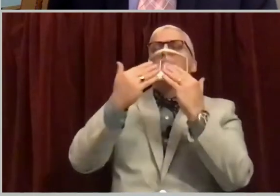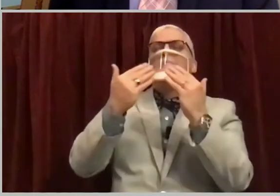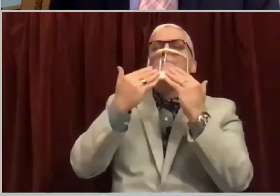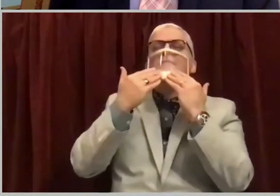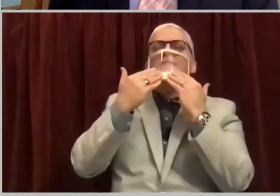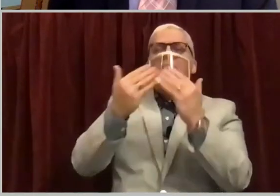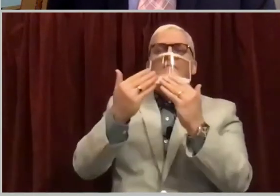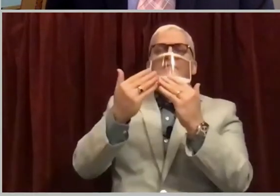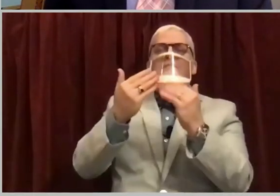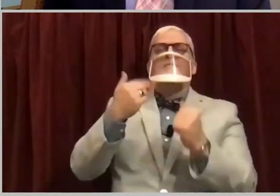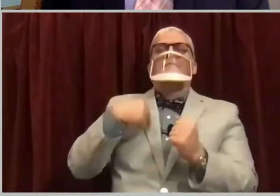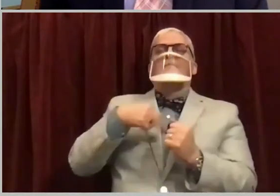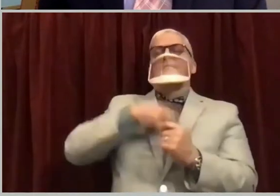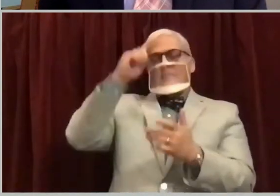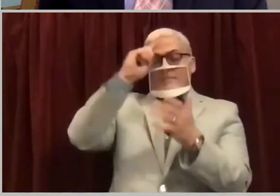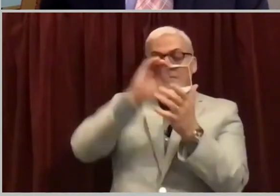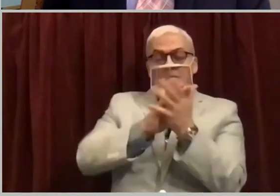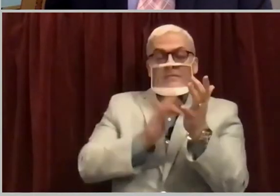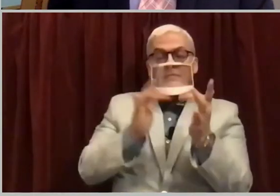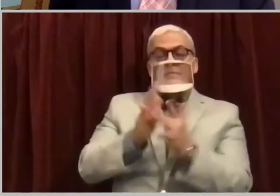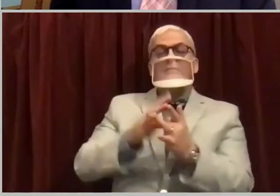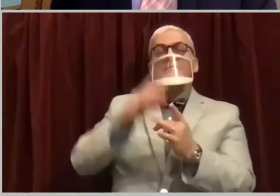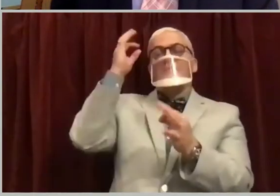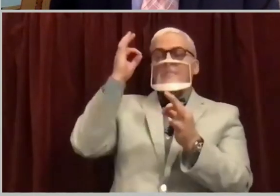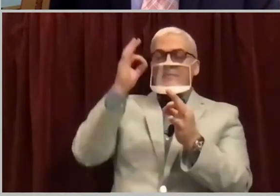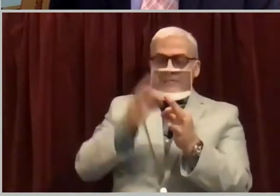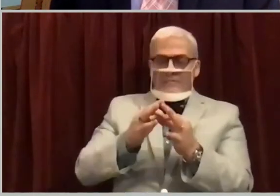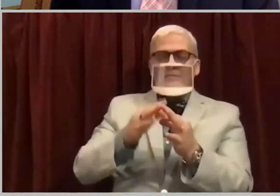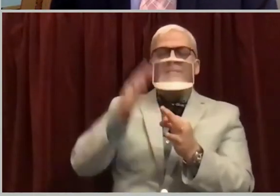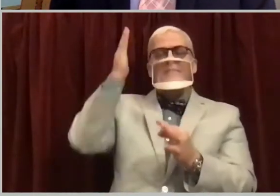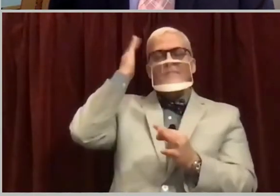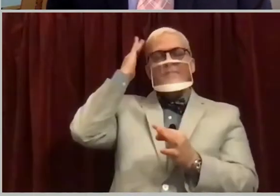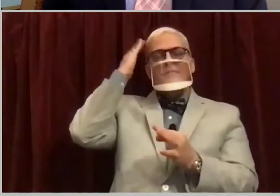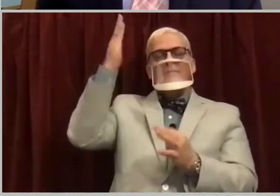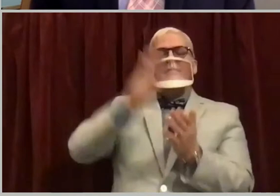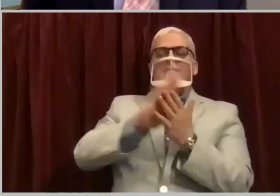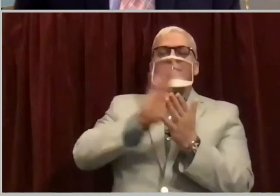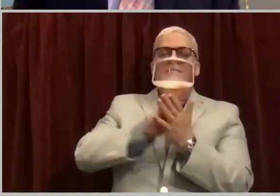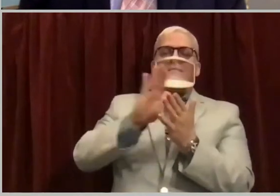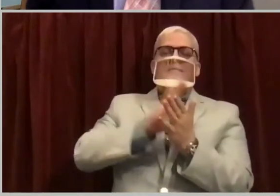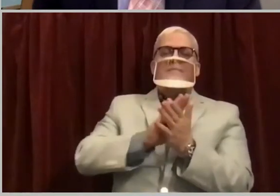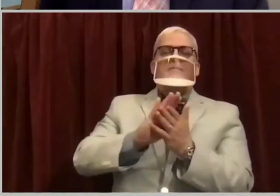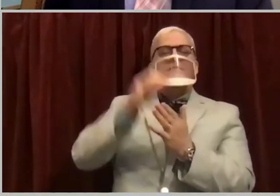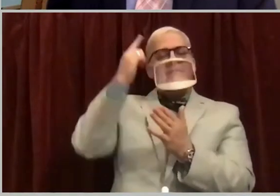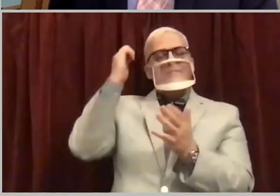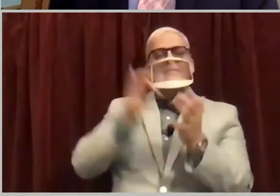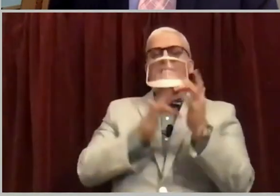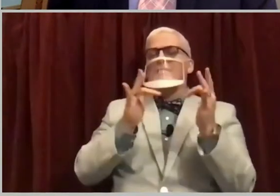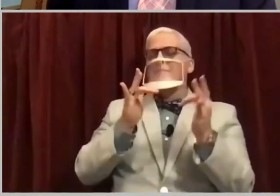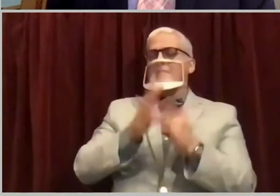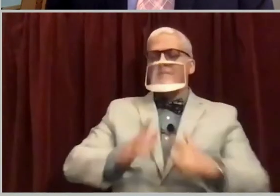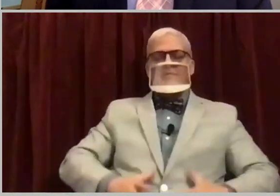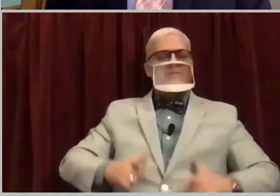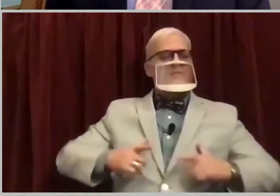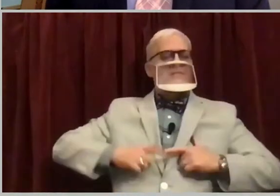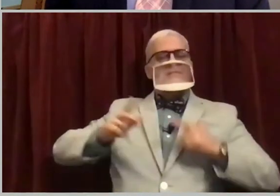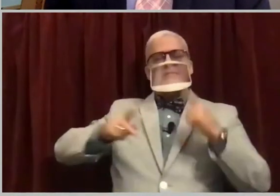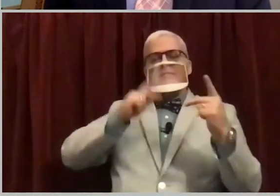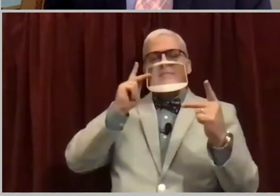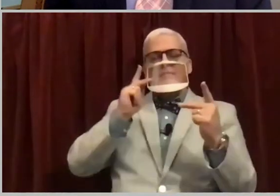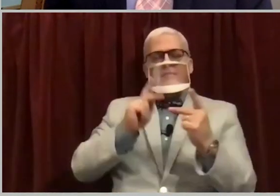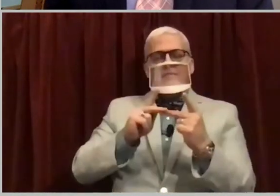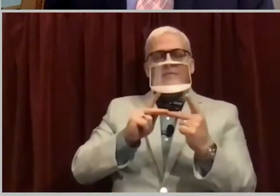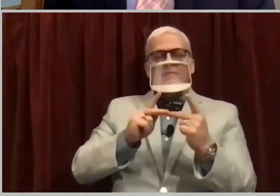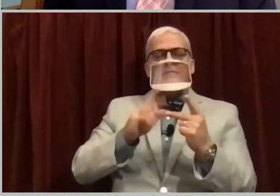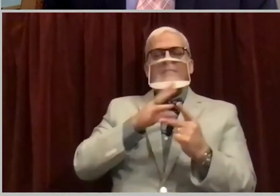way, Father. We know there was no other way, Father, but for the perfect, sinless Lamb of God to be crucified on that cross,